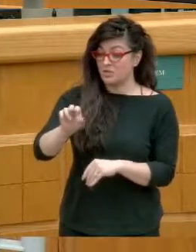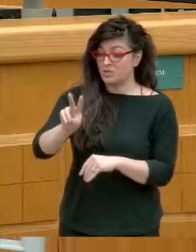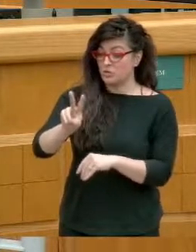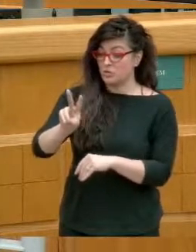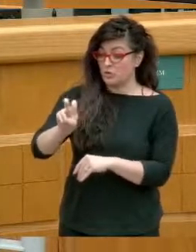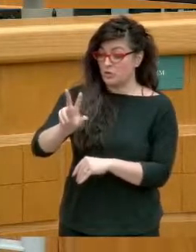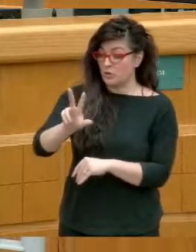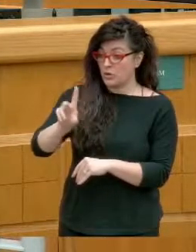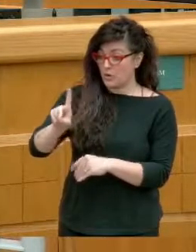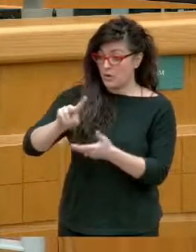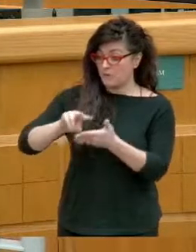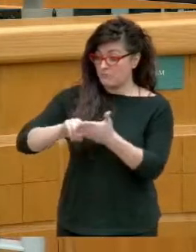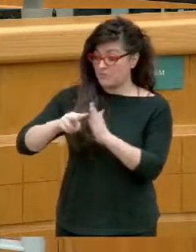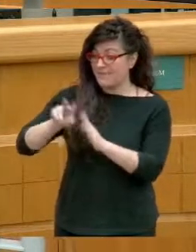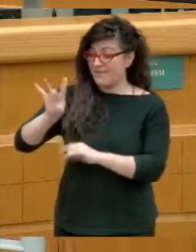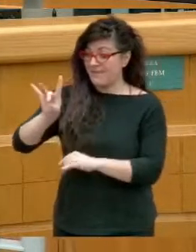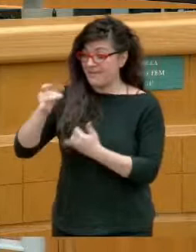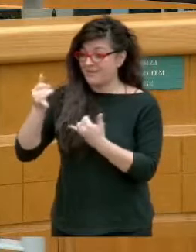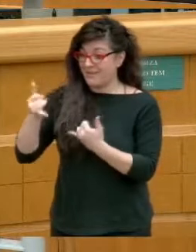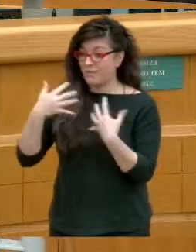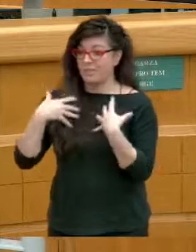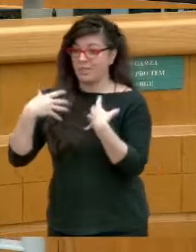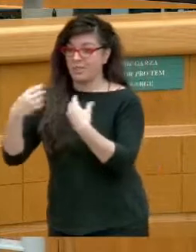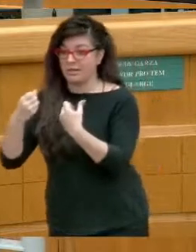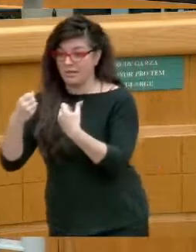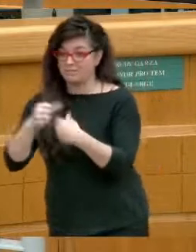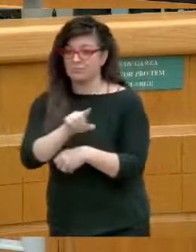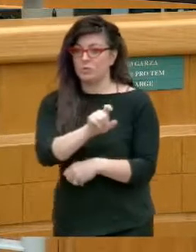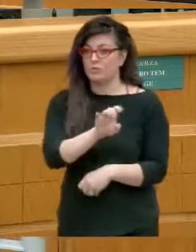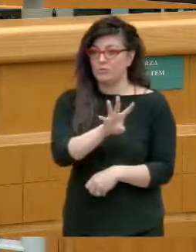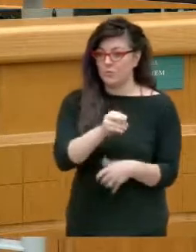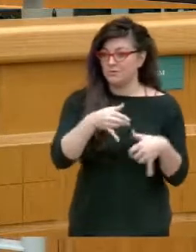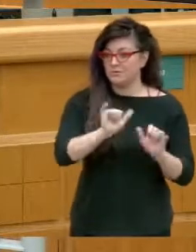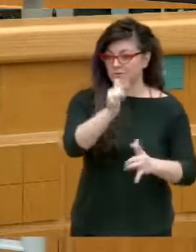231 have recovered, but 140 are still active.